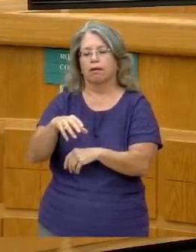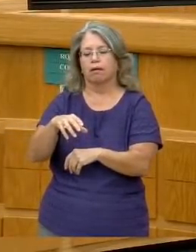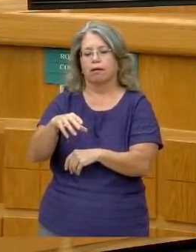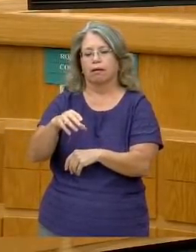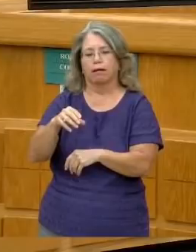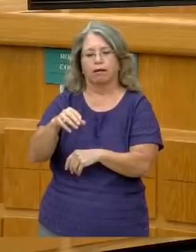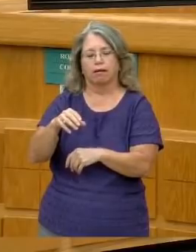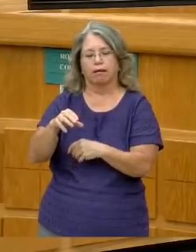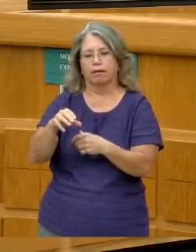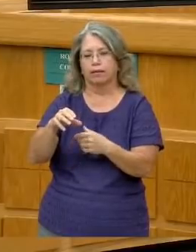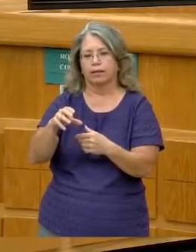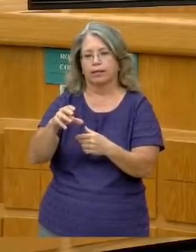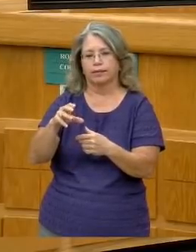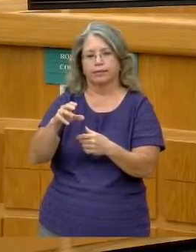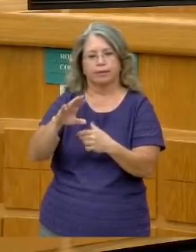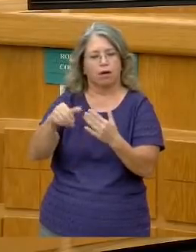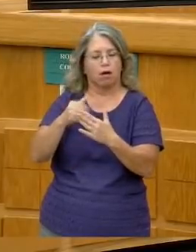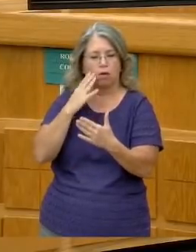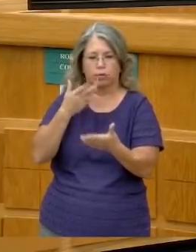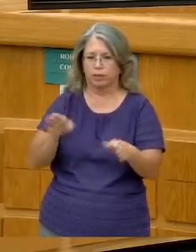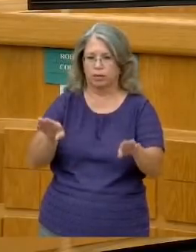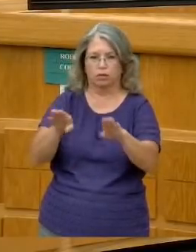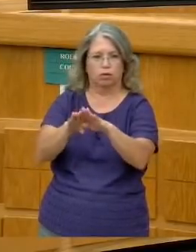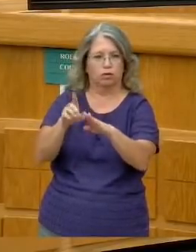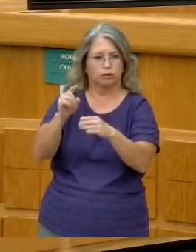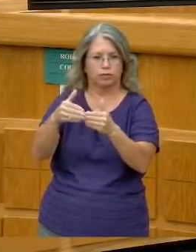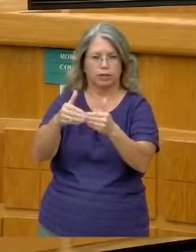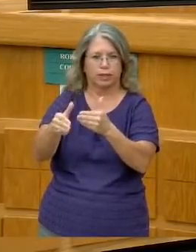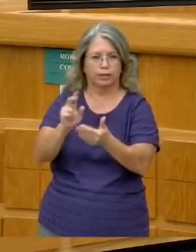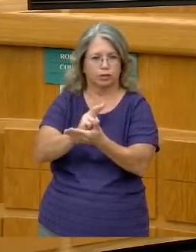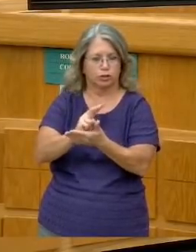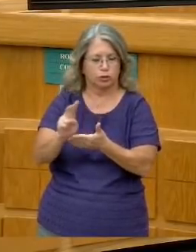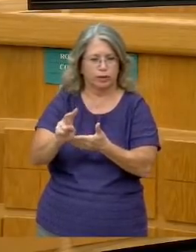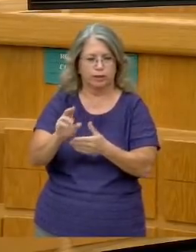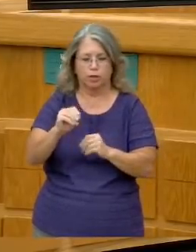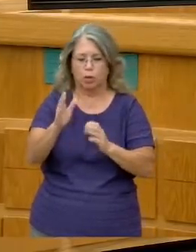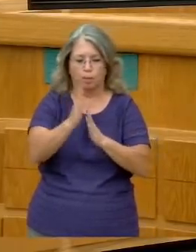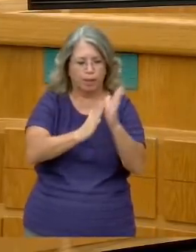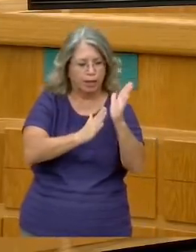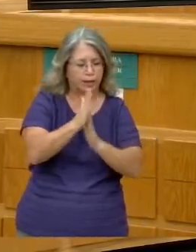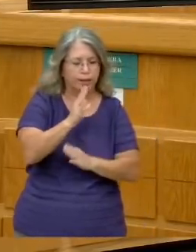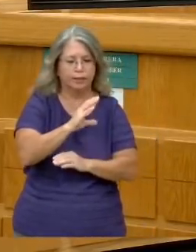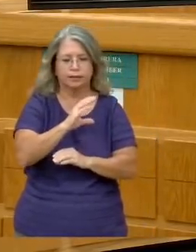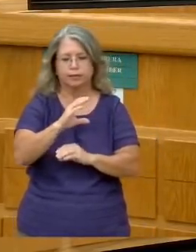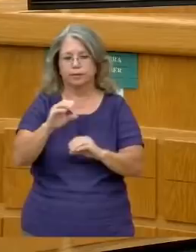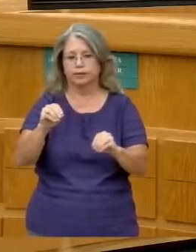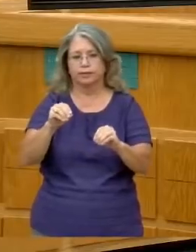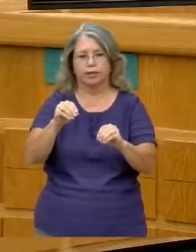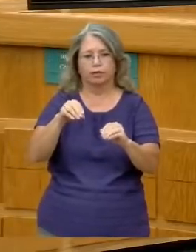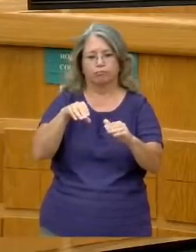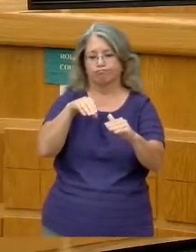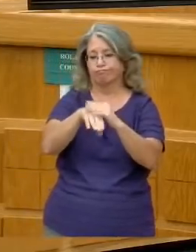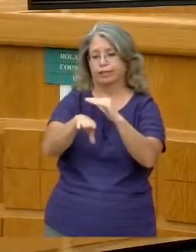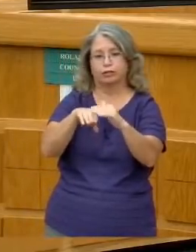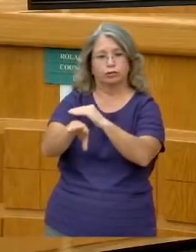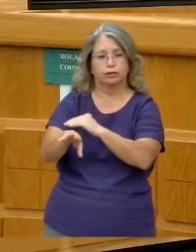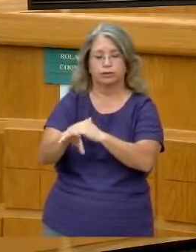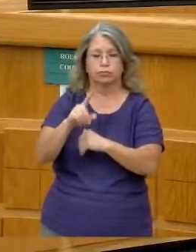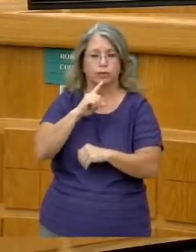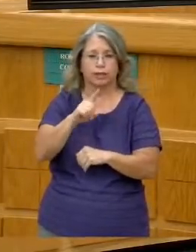this 2.5-week period. So no picnic areas, no waterfront areas, no admittance really. There's some